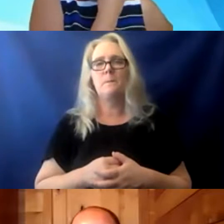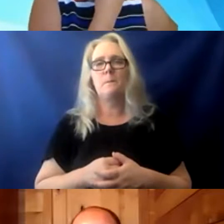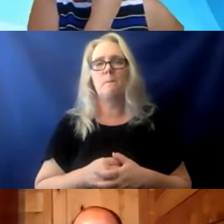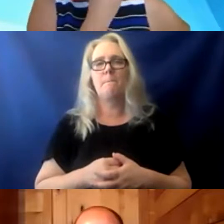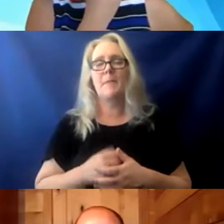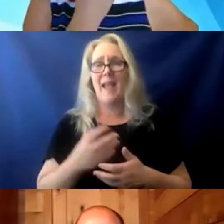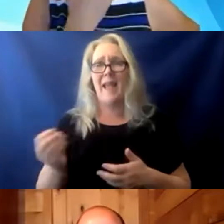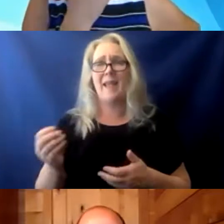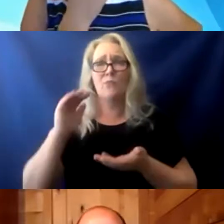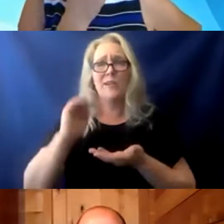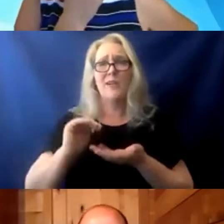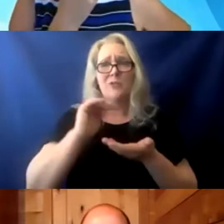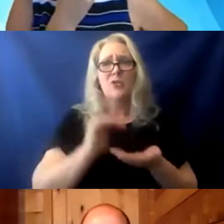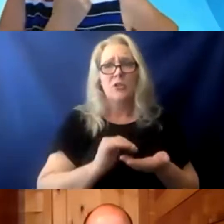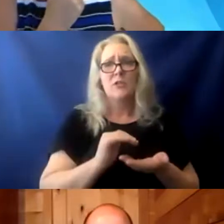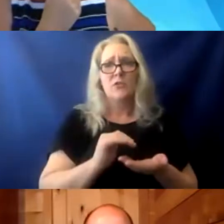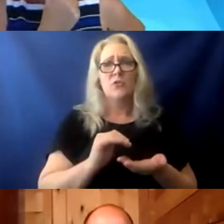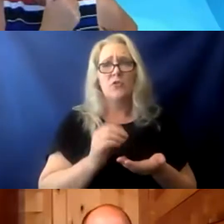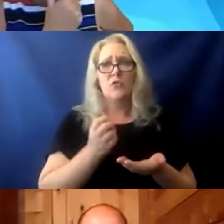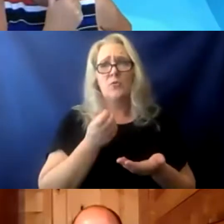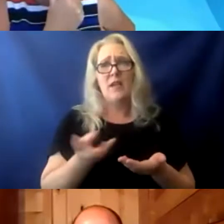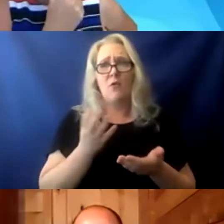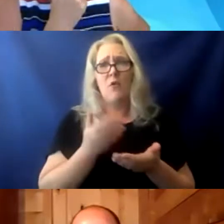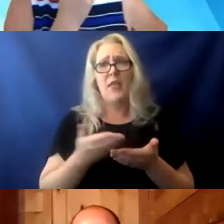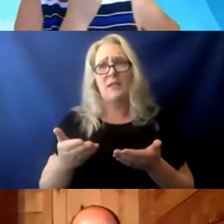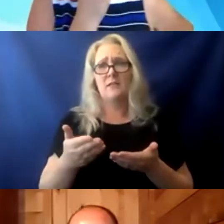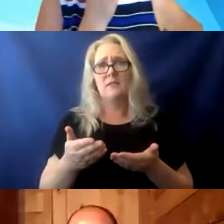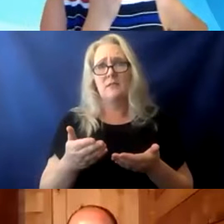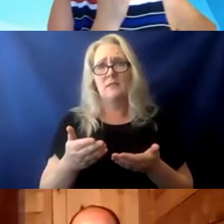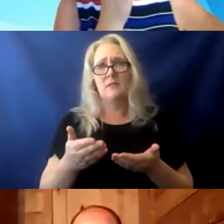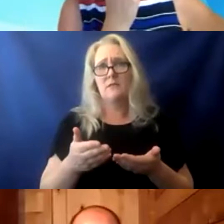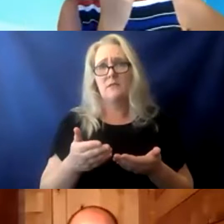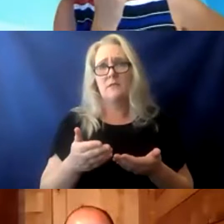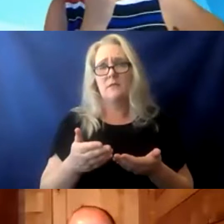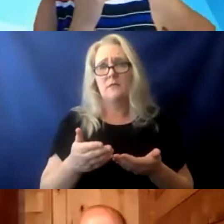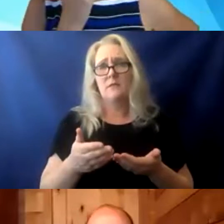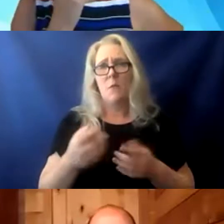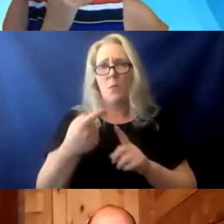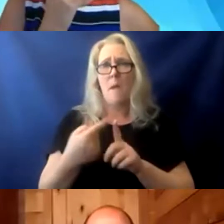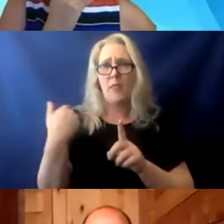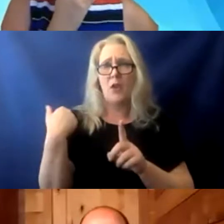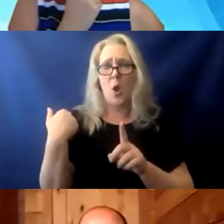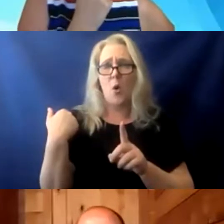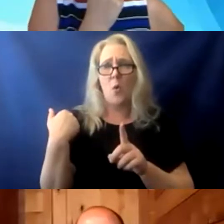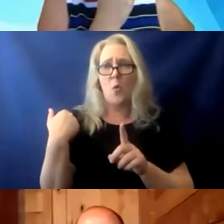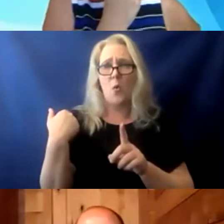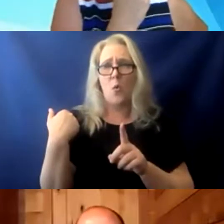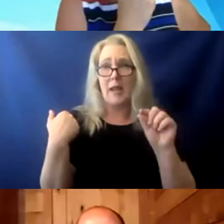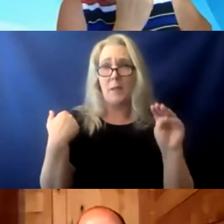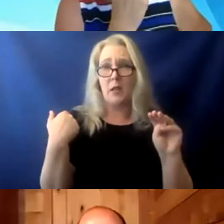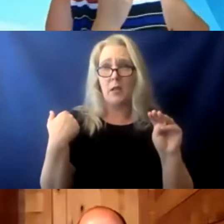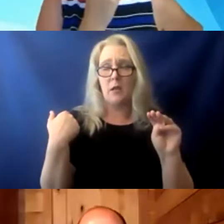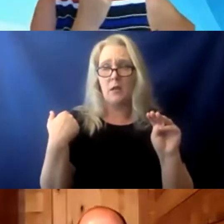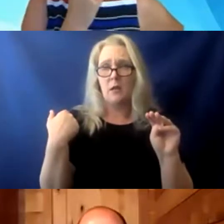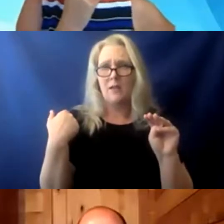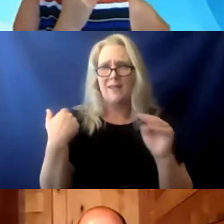number of items in that plan in just a 1 month period. You know, a month ago, it was 20 million. A month later, it's 2.